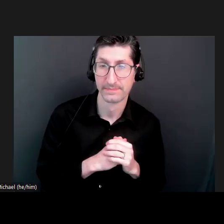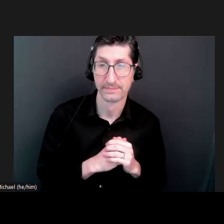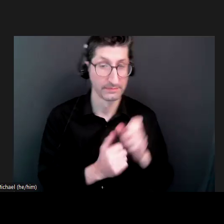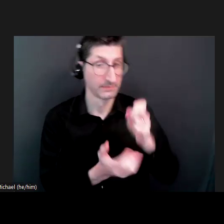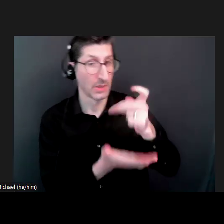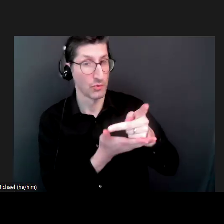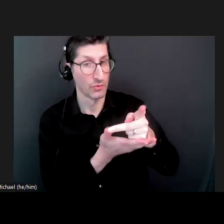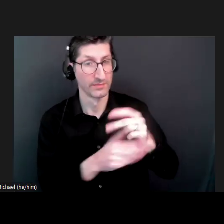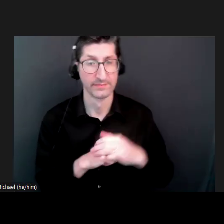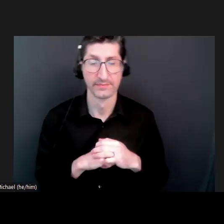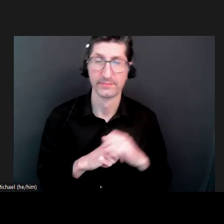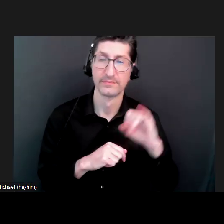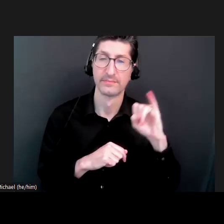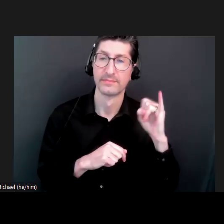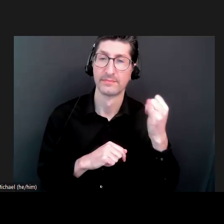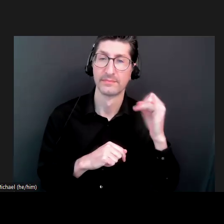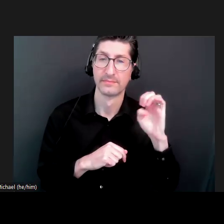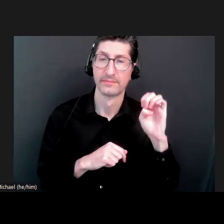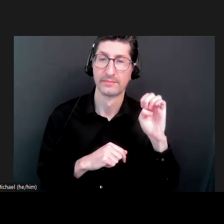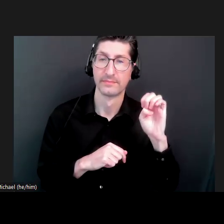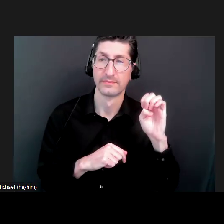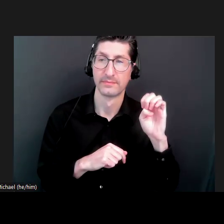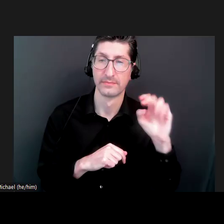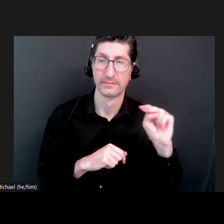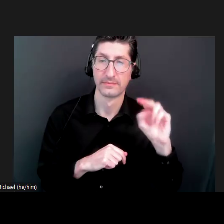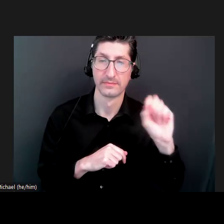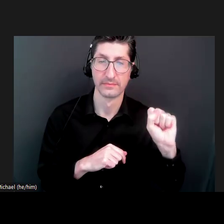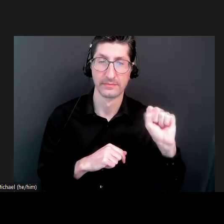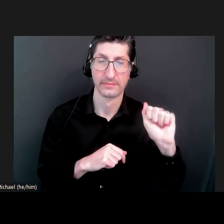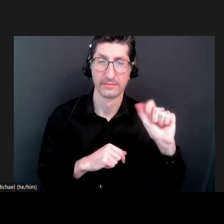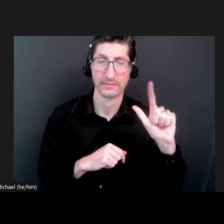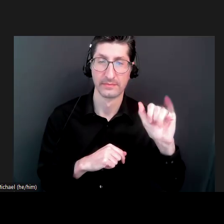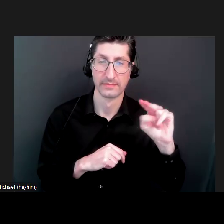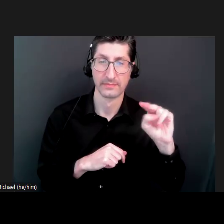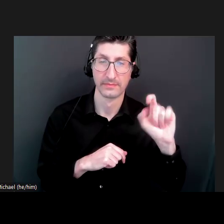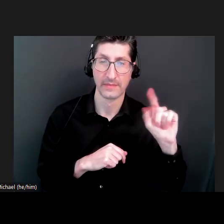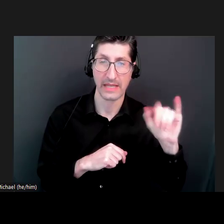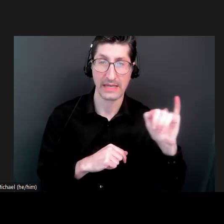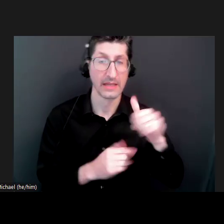Approved. Beautiful. Jen Salinetti. Approved.